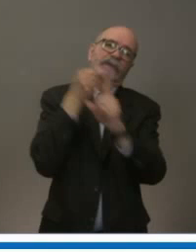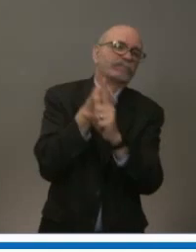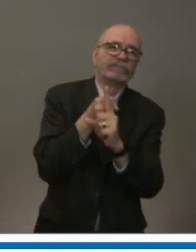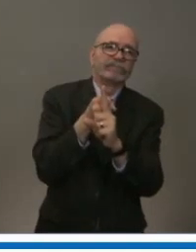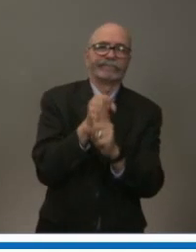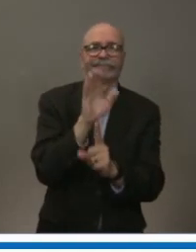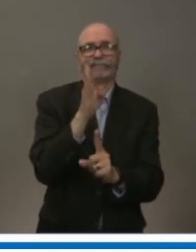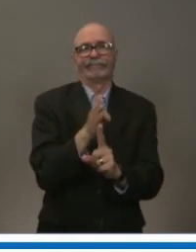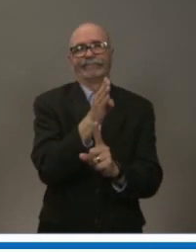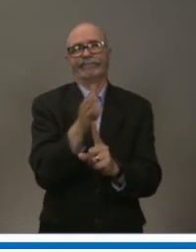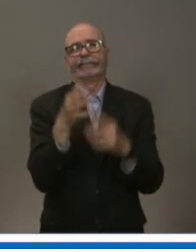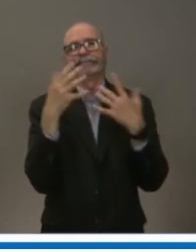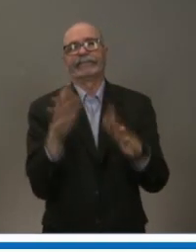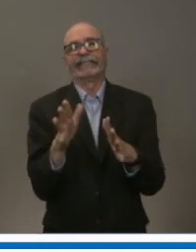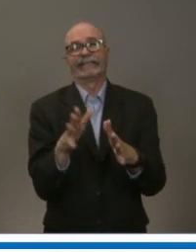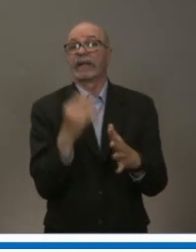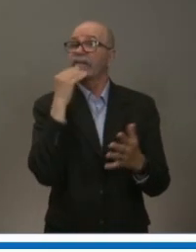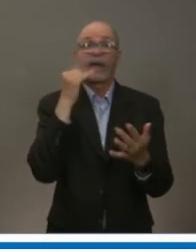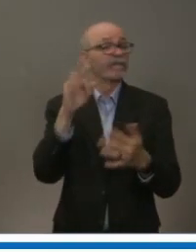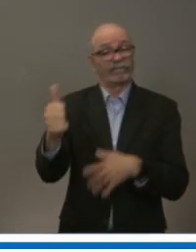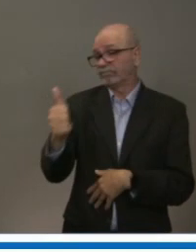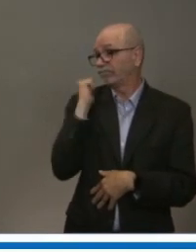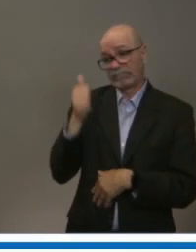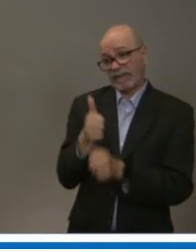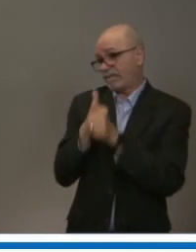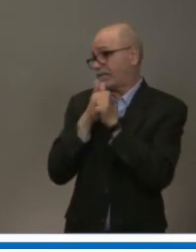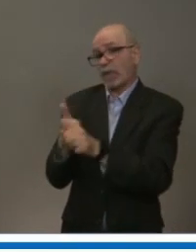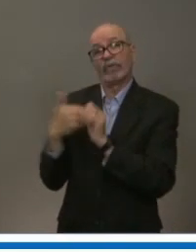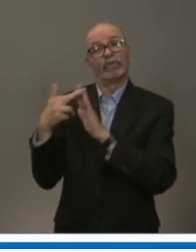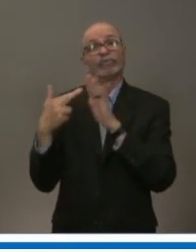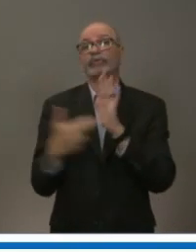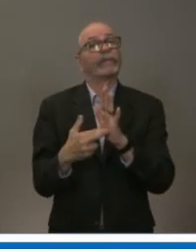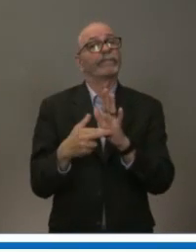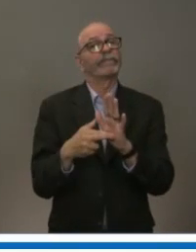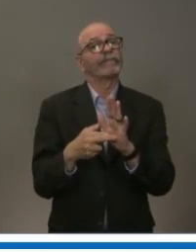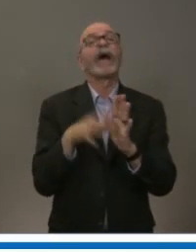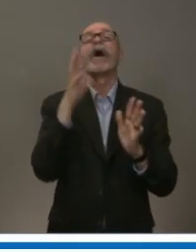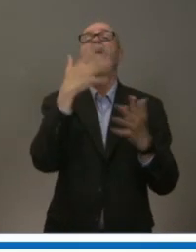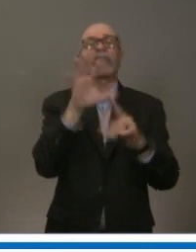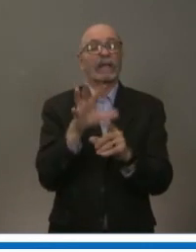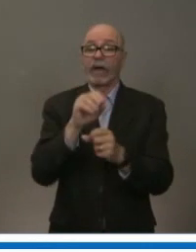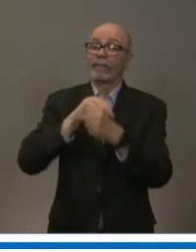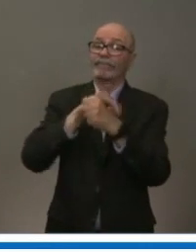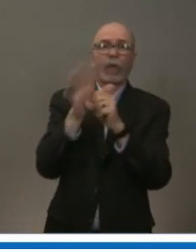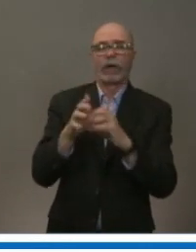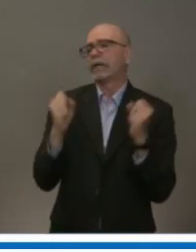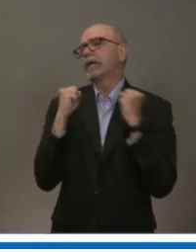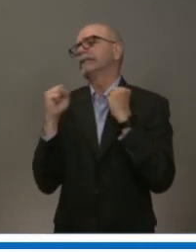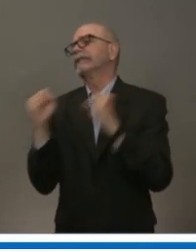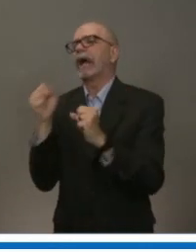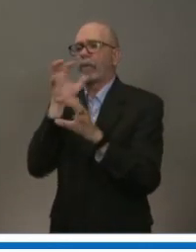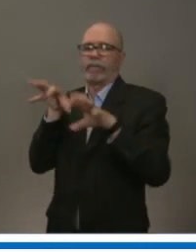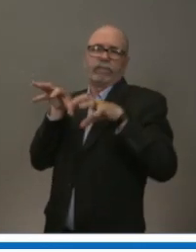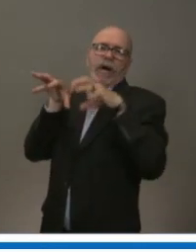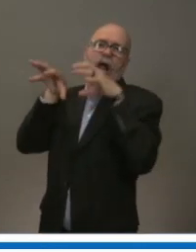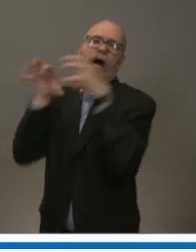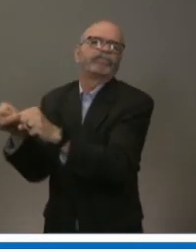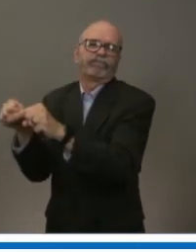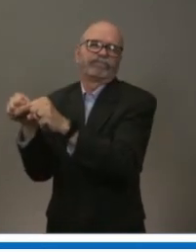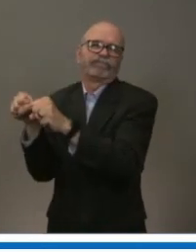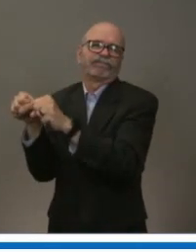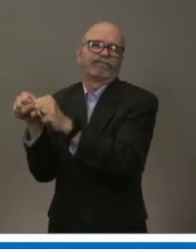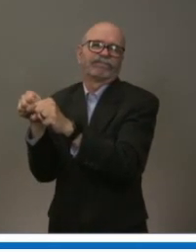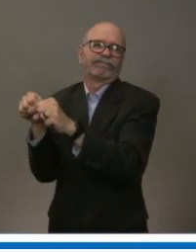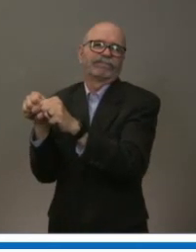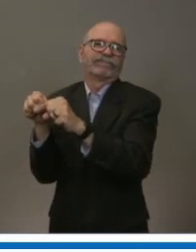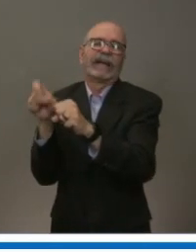you. Nova Scotians are not immune to the deadly nature of COVID-19. Keeping your distance and staying inside, that is the